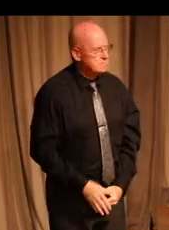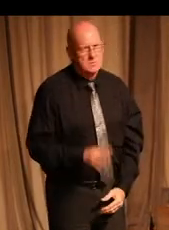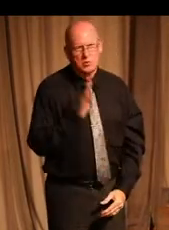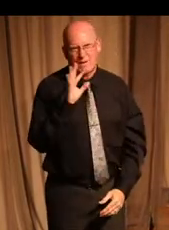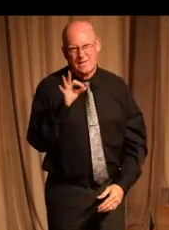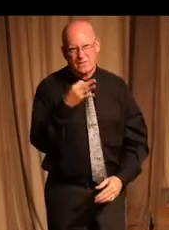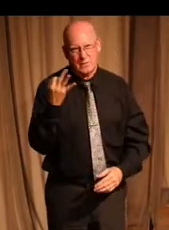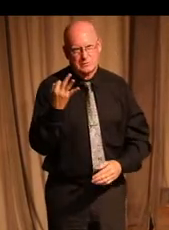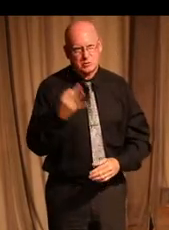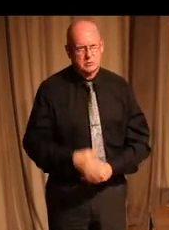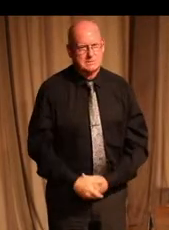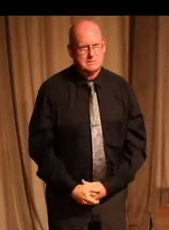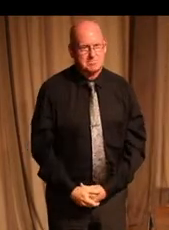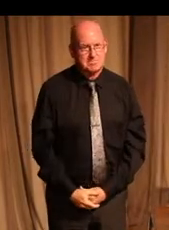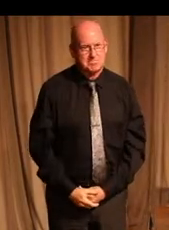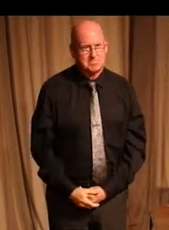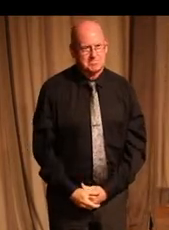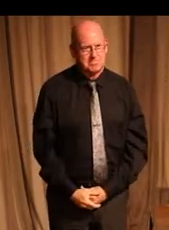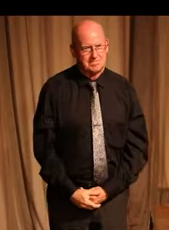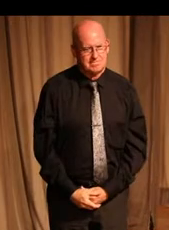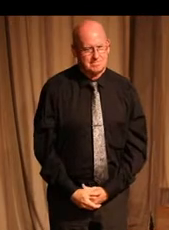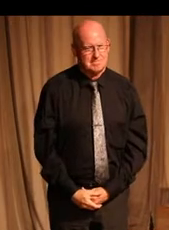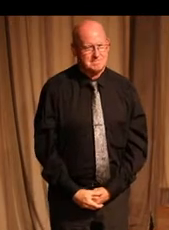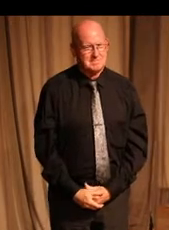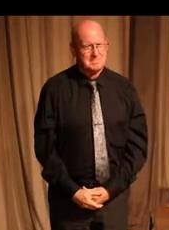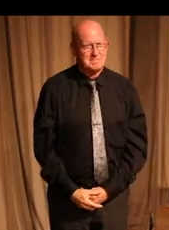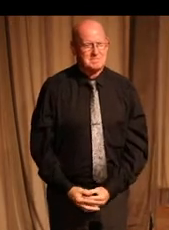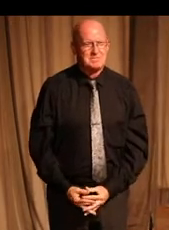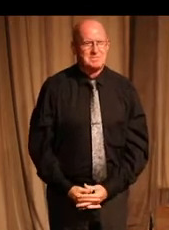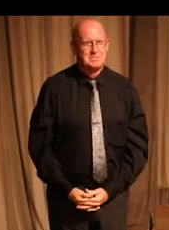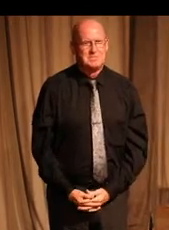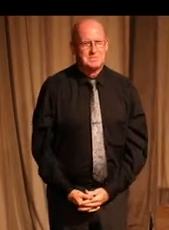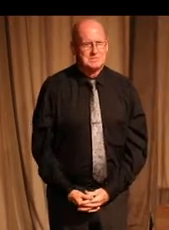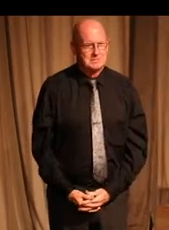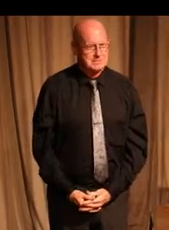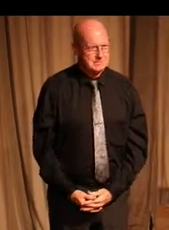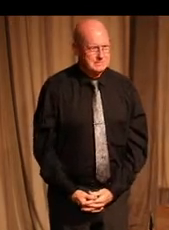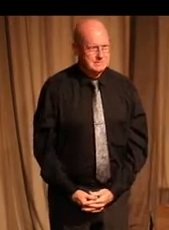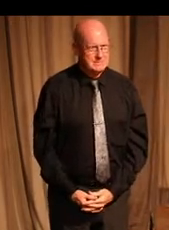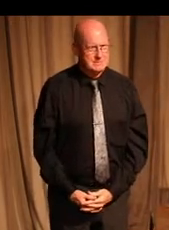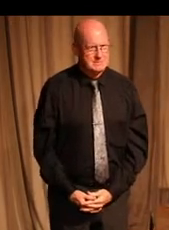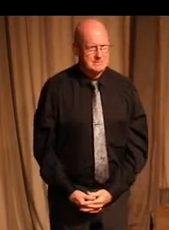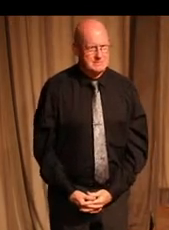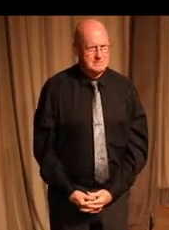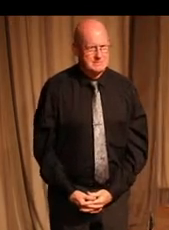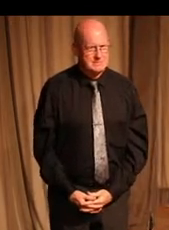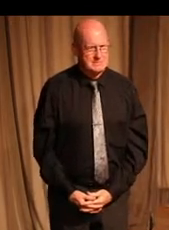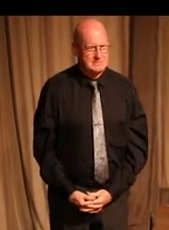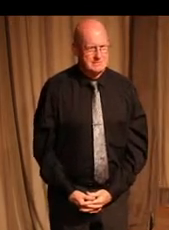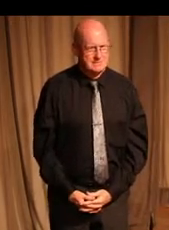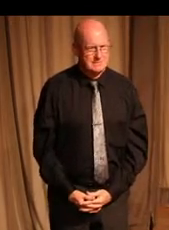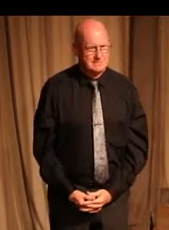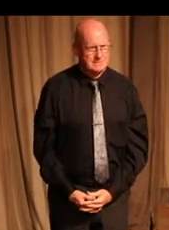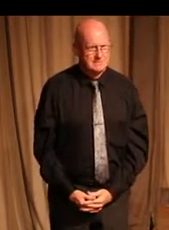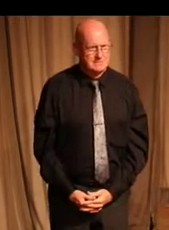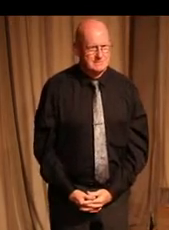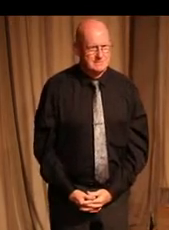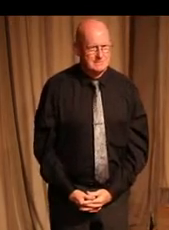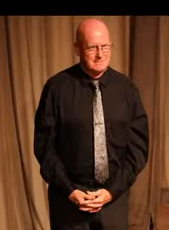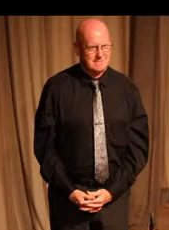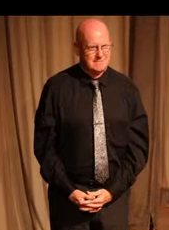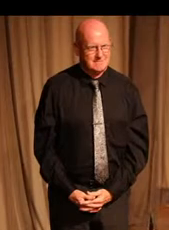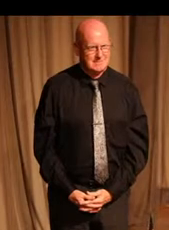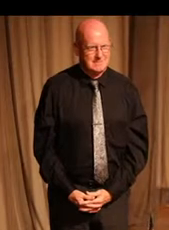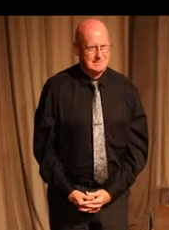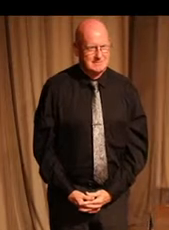J'habite une blessure sacrée. J'habite un voyage de 1000 ans, j'habite